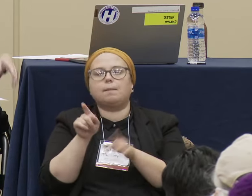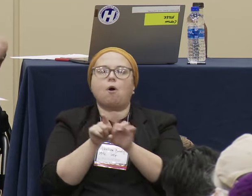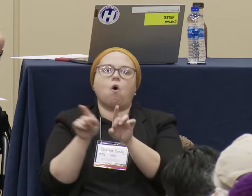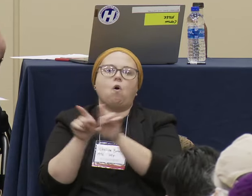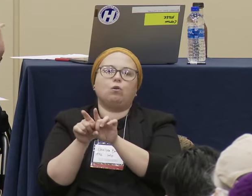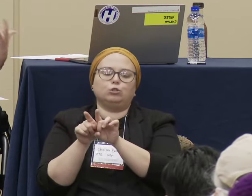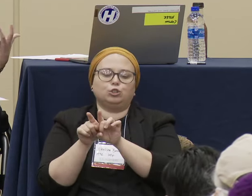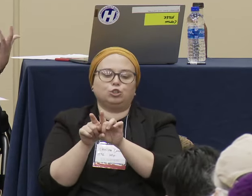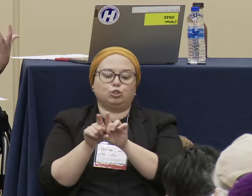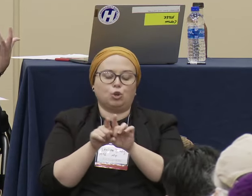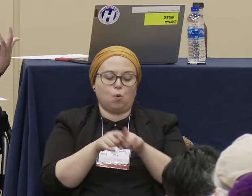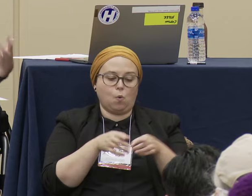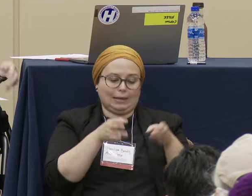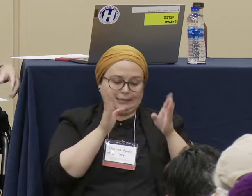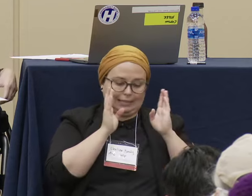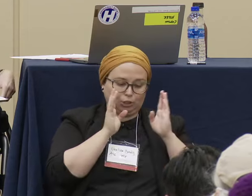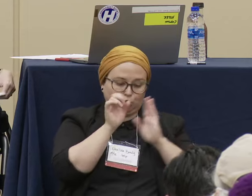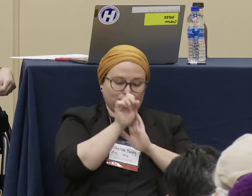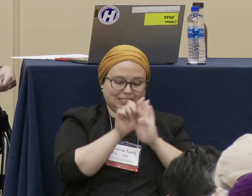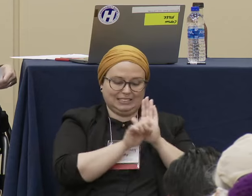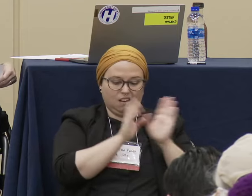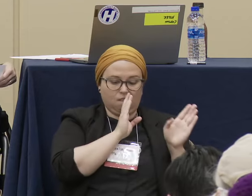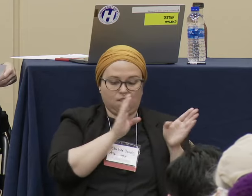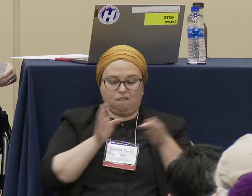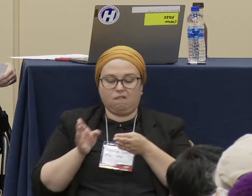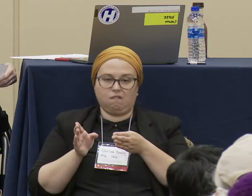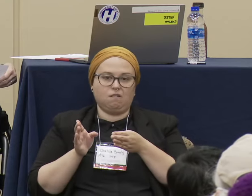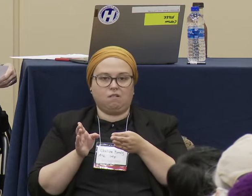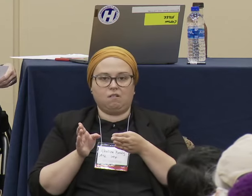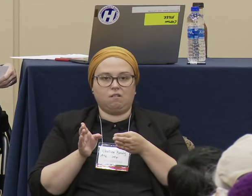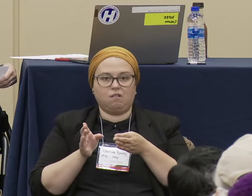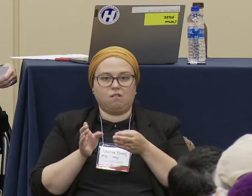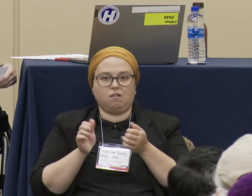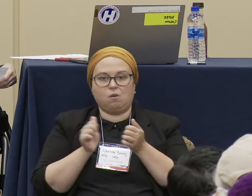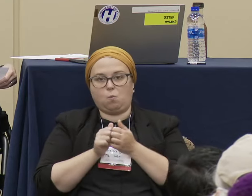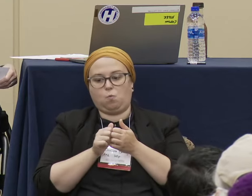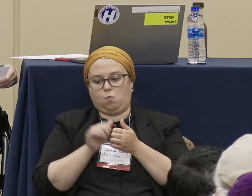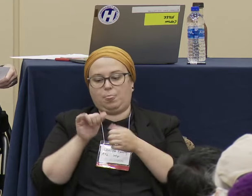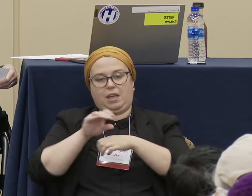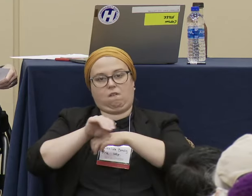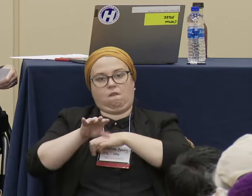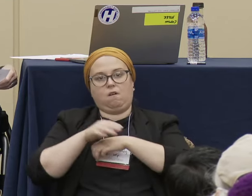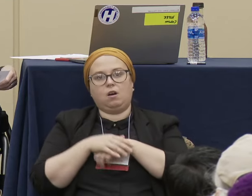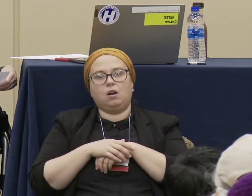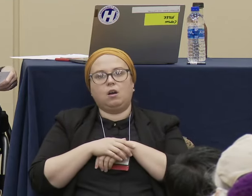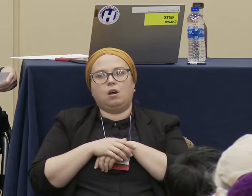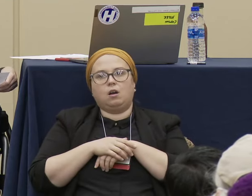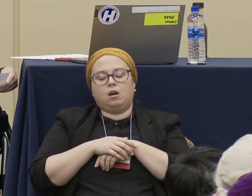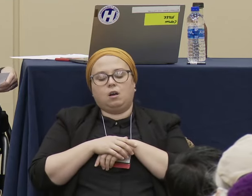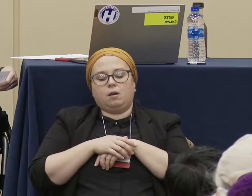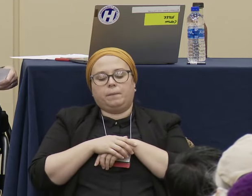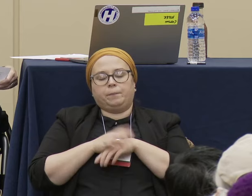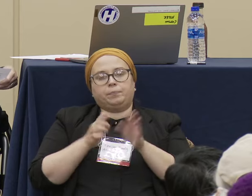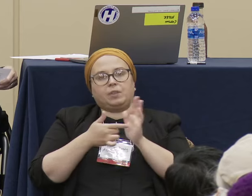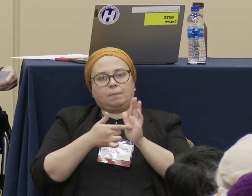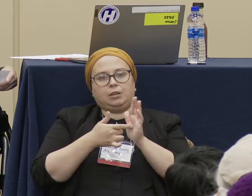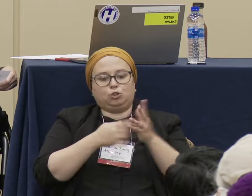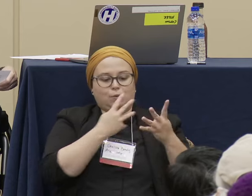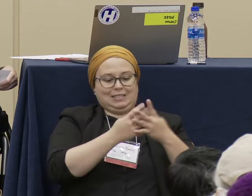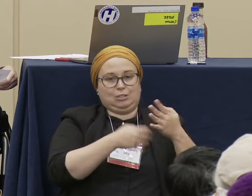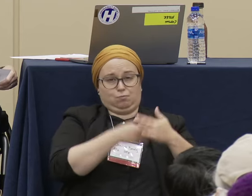attention from this basically state abandonment, as Ruthie Gilmore calls it. By painting deinstitutionalization as the